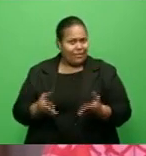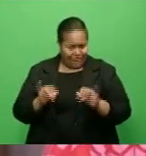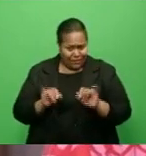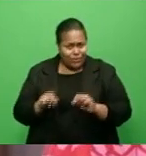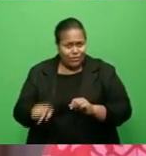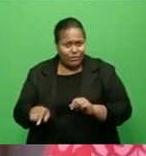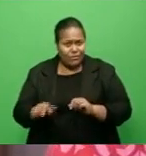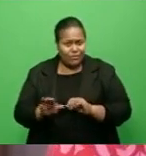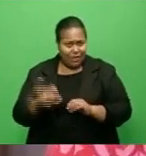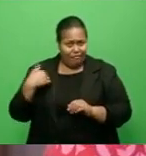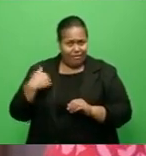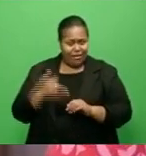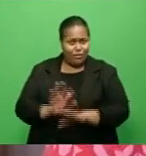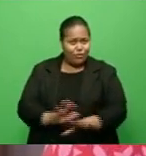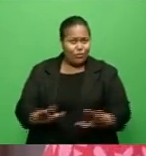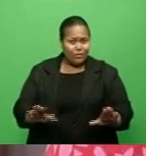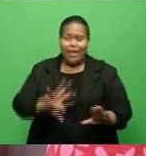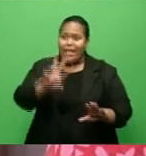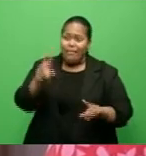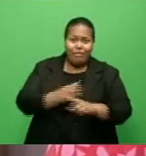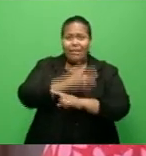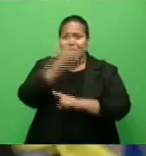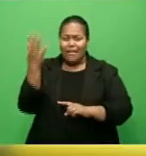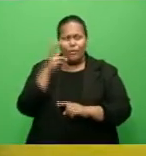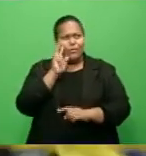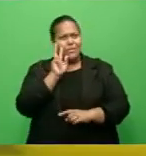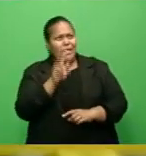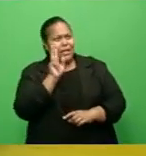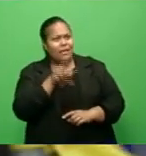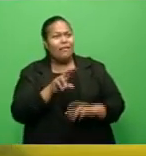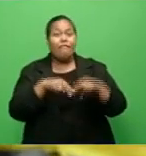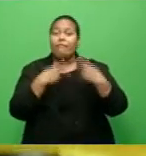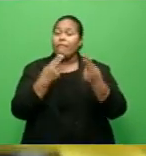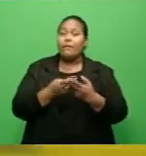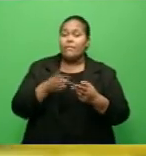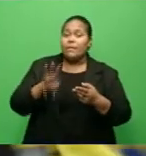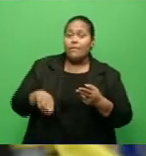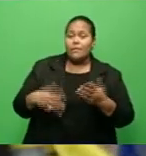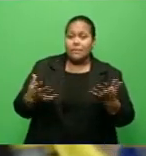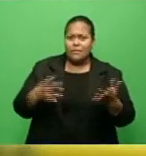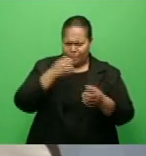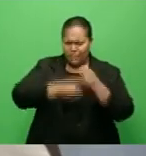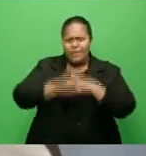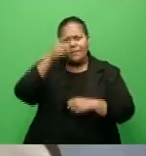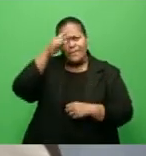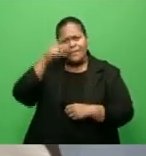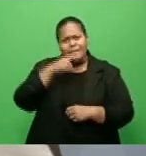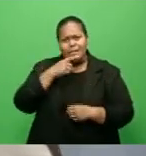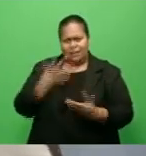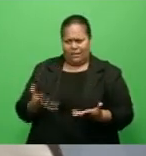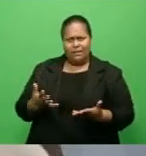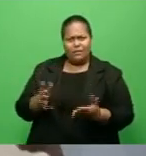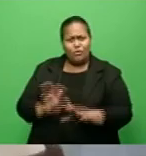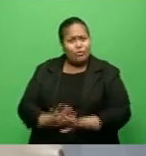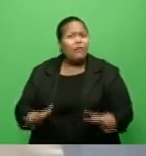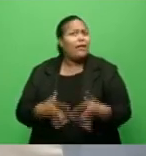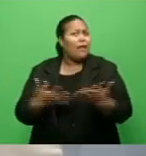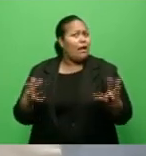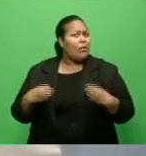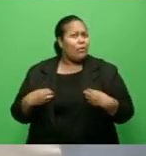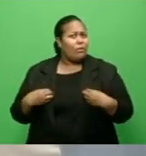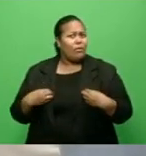see day after day images on TV, when you see family members getting sick, there's a mental toll here. There's a toll of